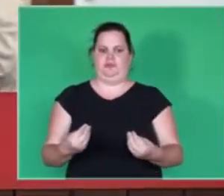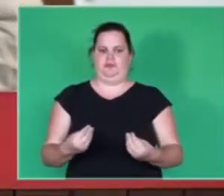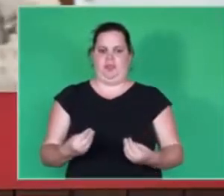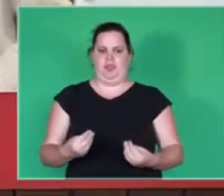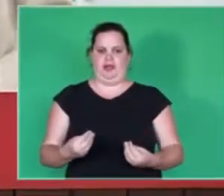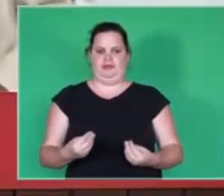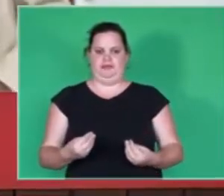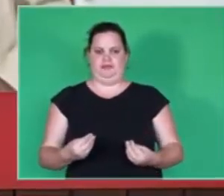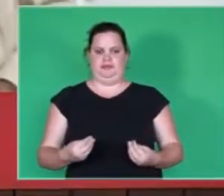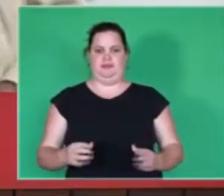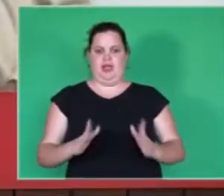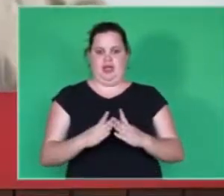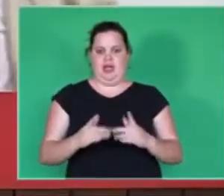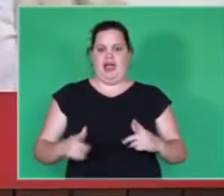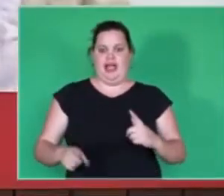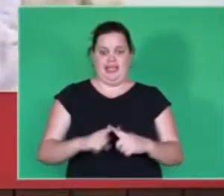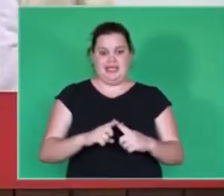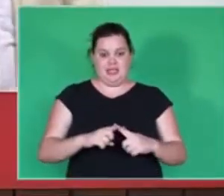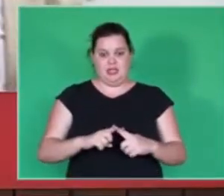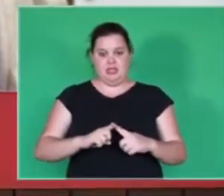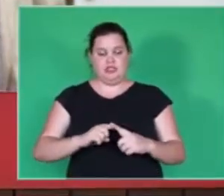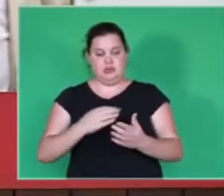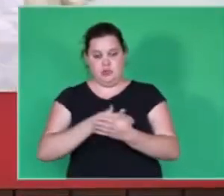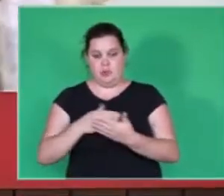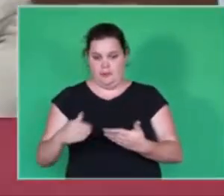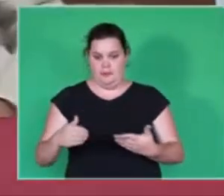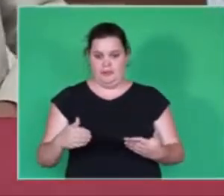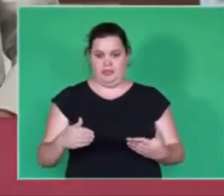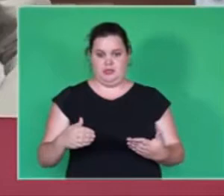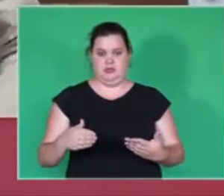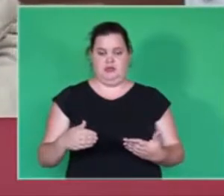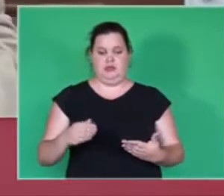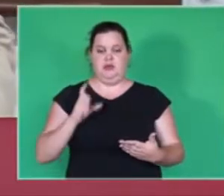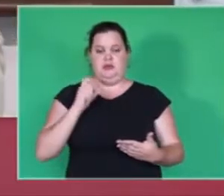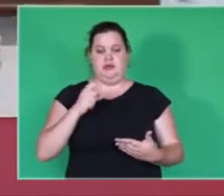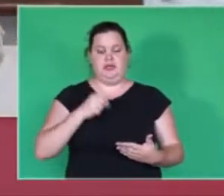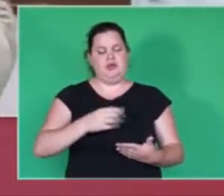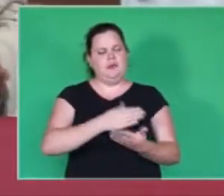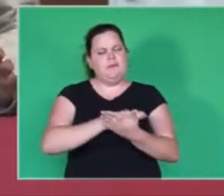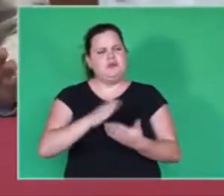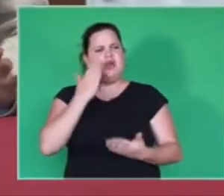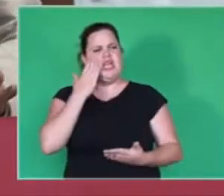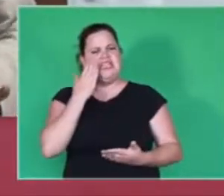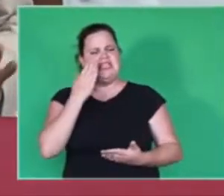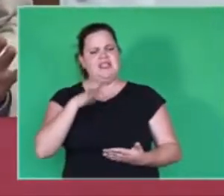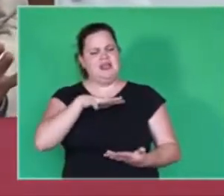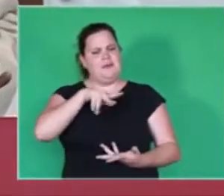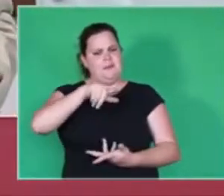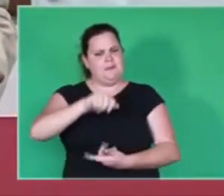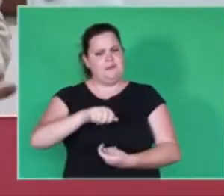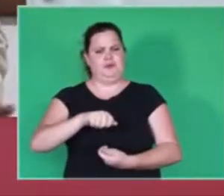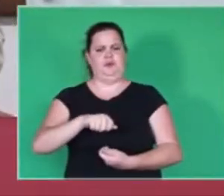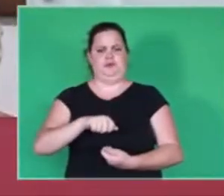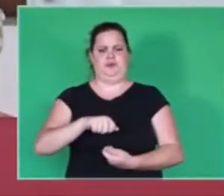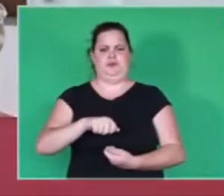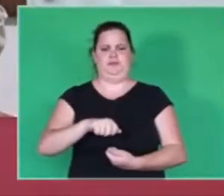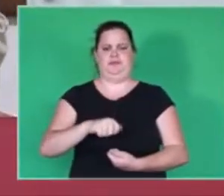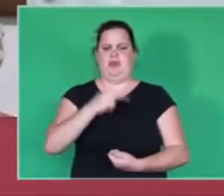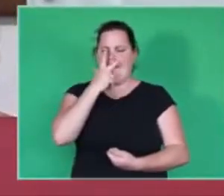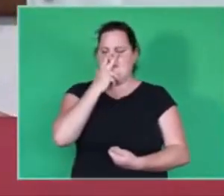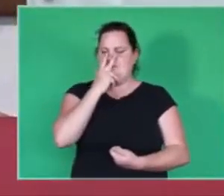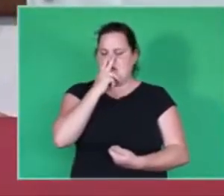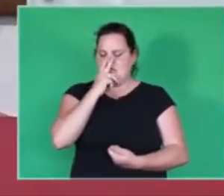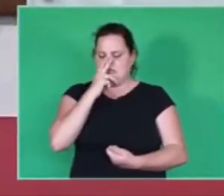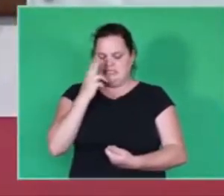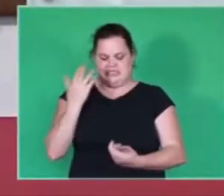The church, in this moment, began to understand that the world